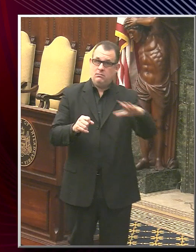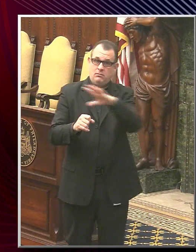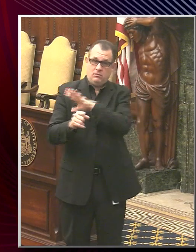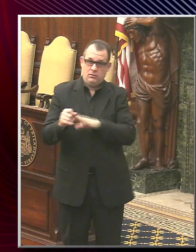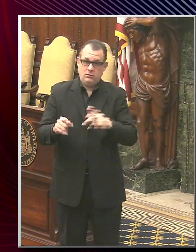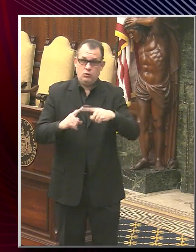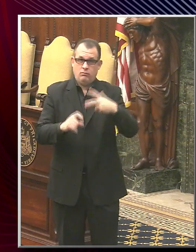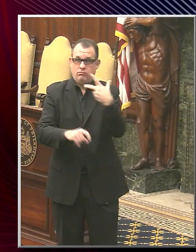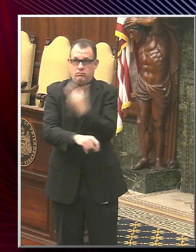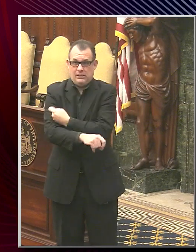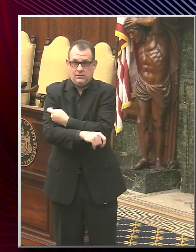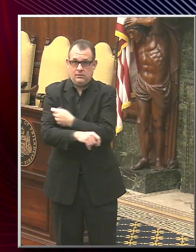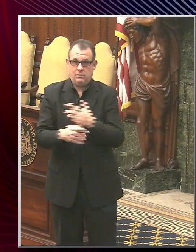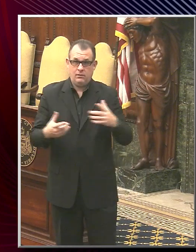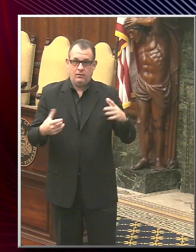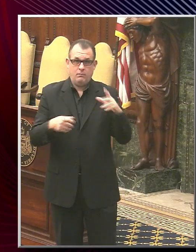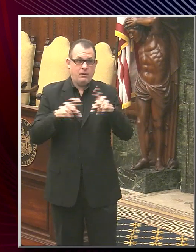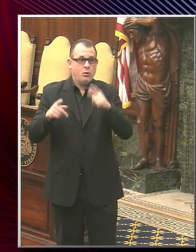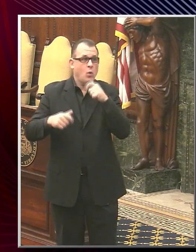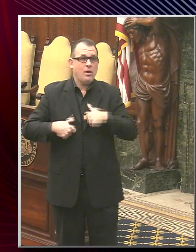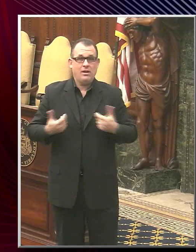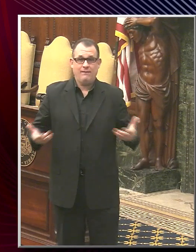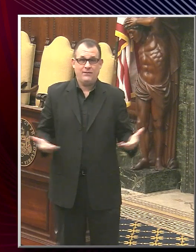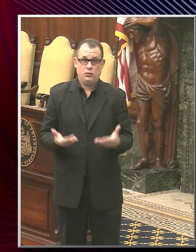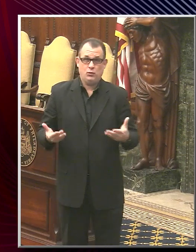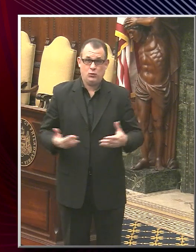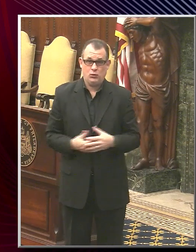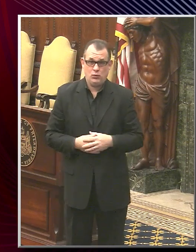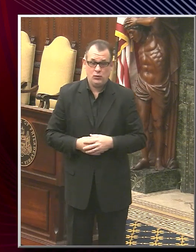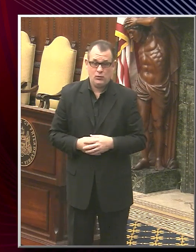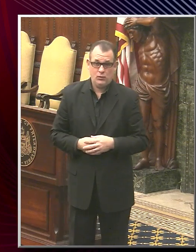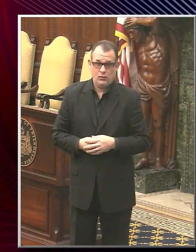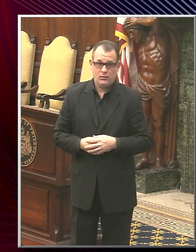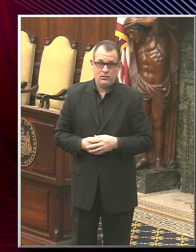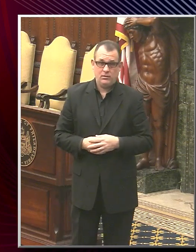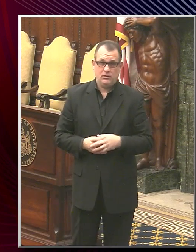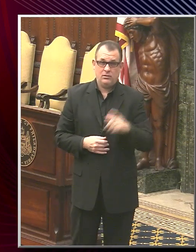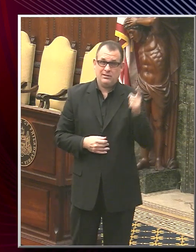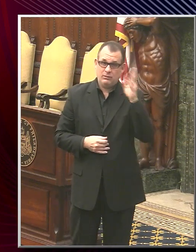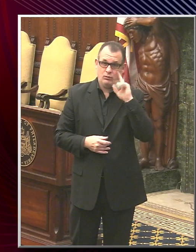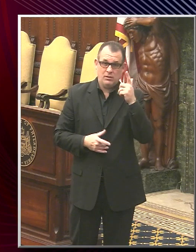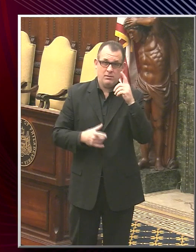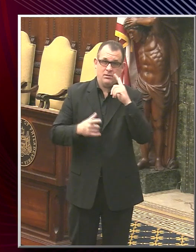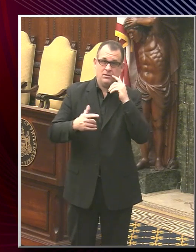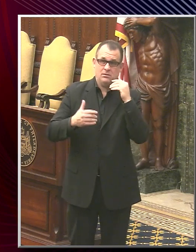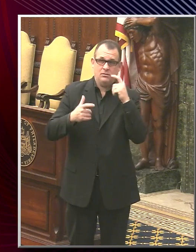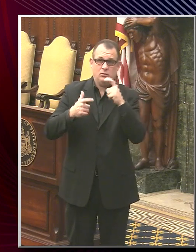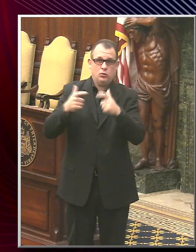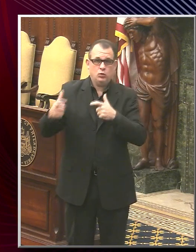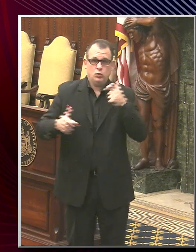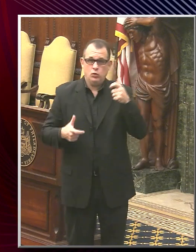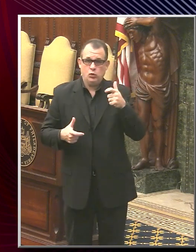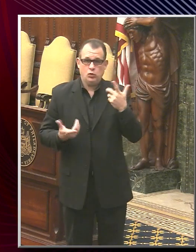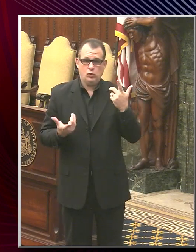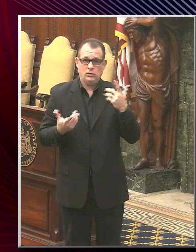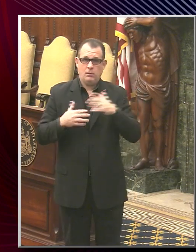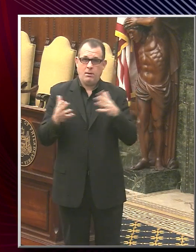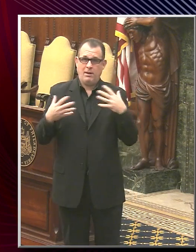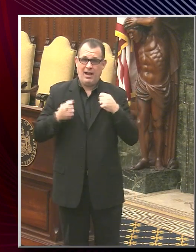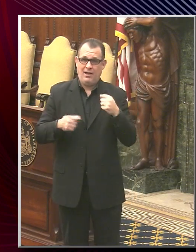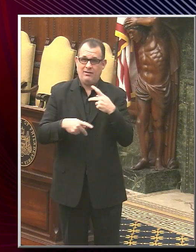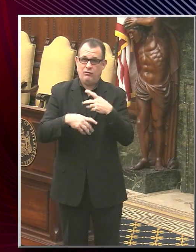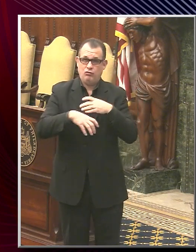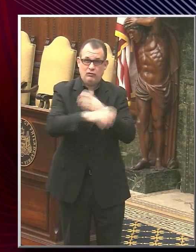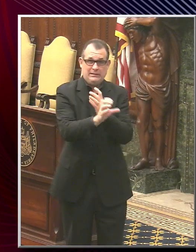immunize its population, would that not be a huge and continued public health crisis here?